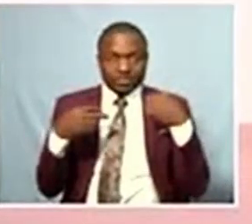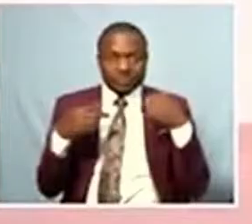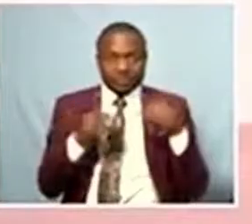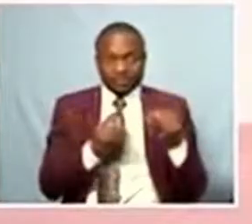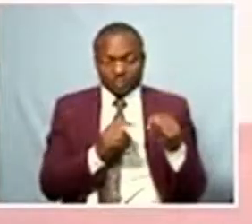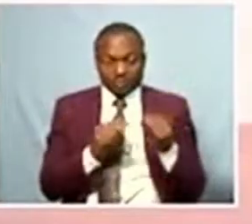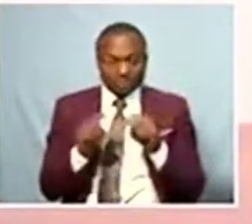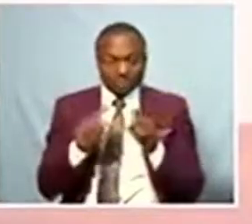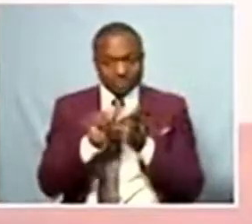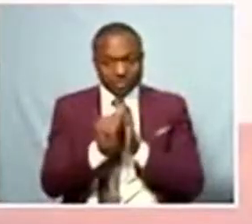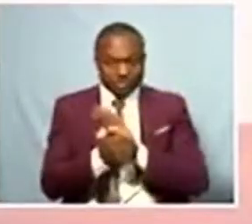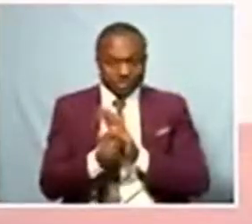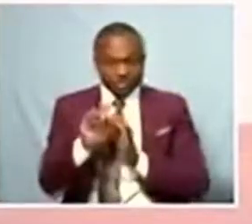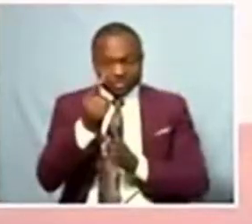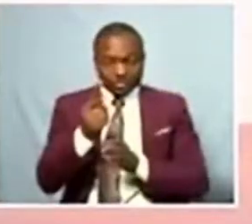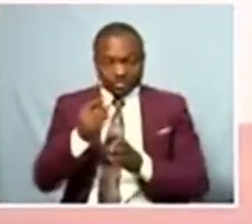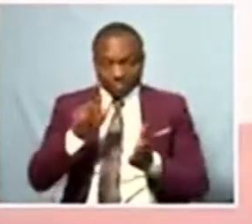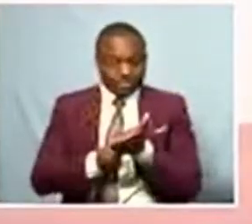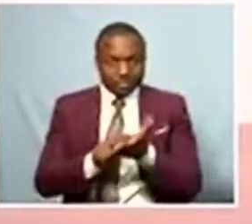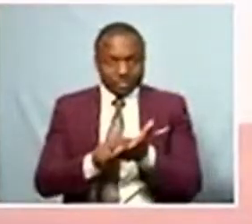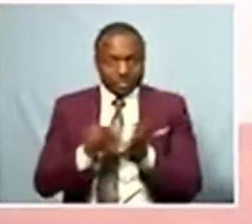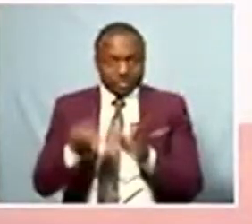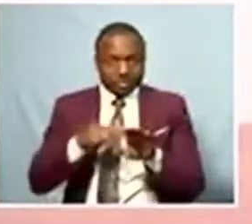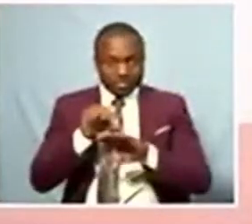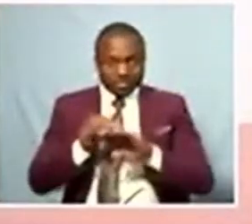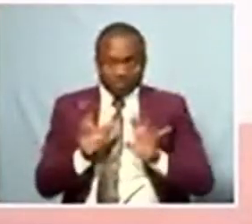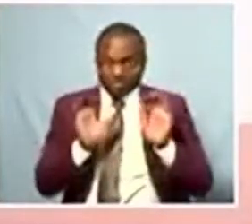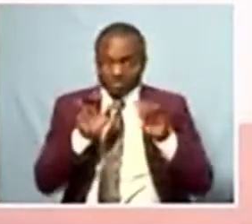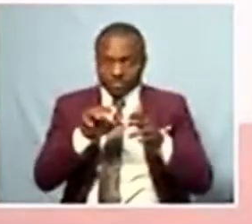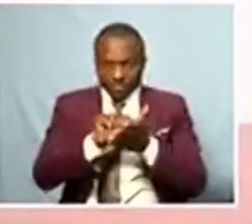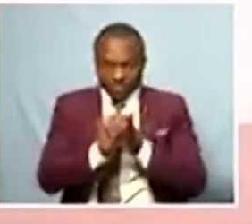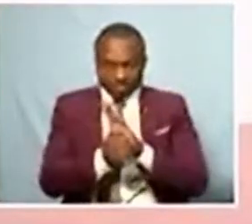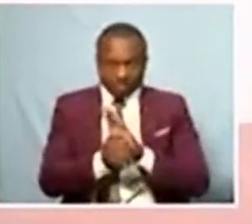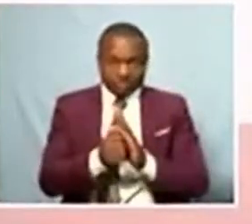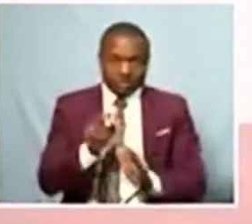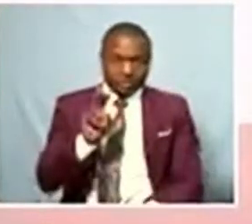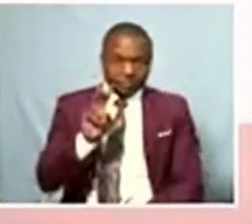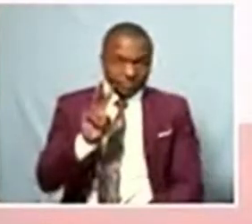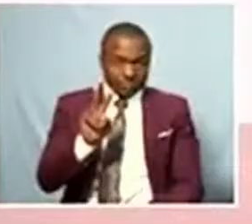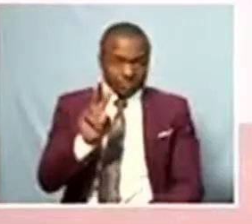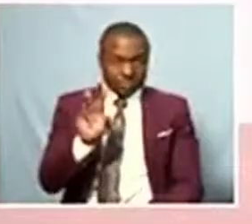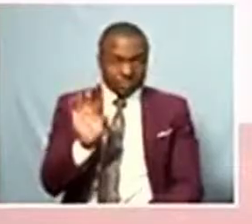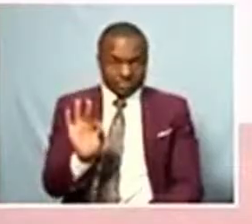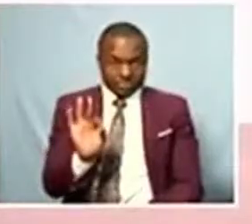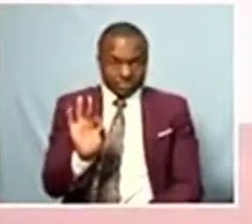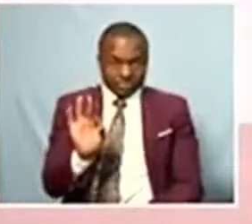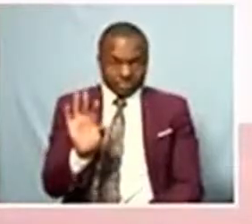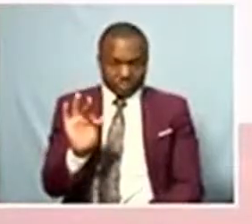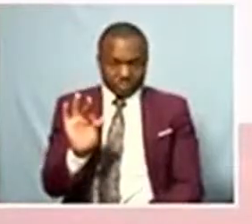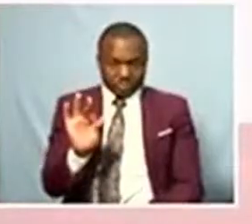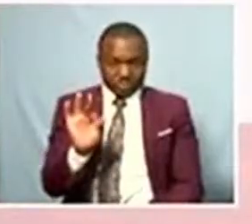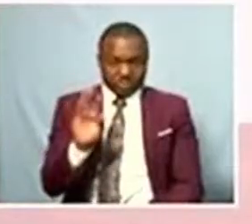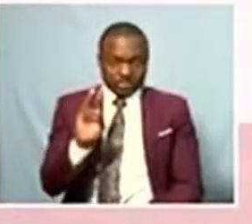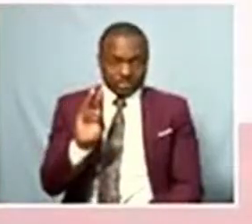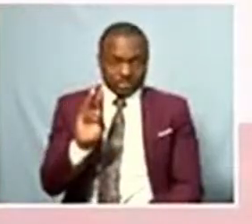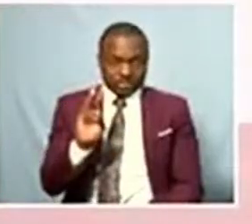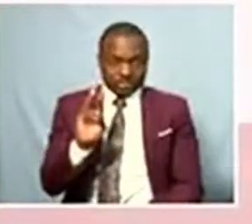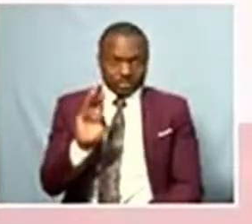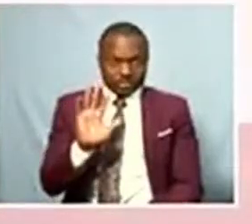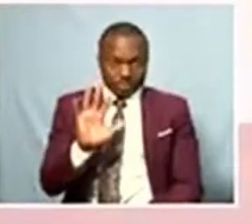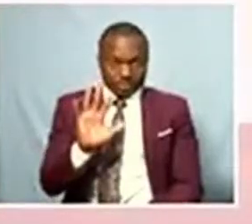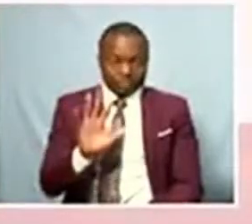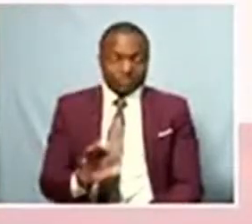first enacted by the National Assembly as Act number 29 of 1965.